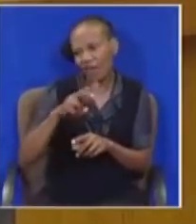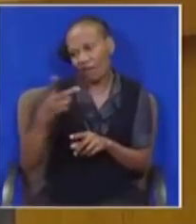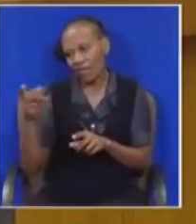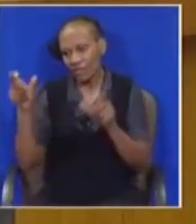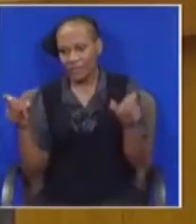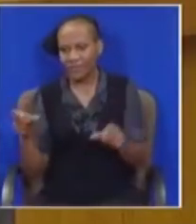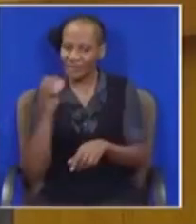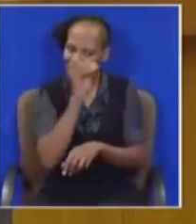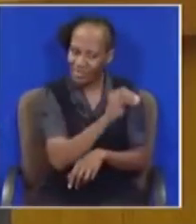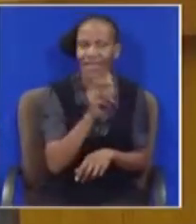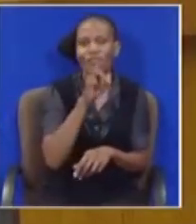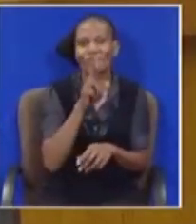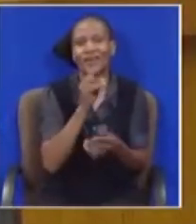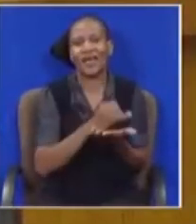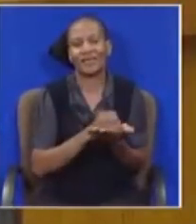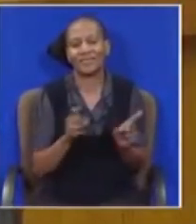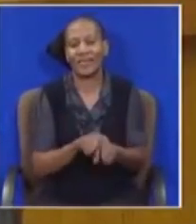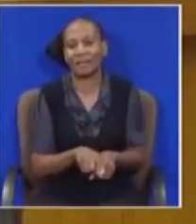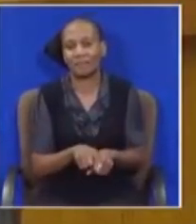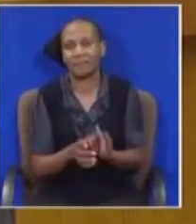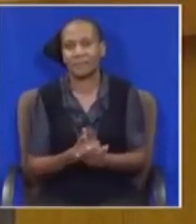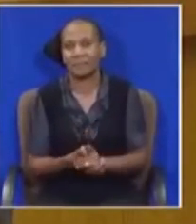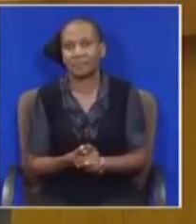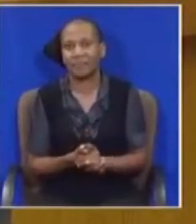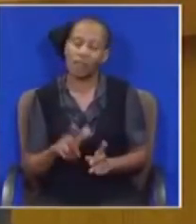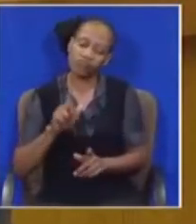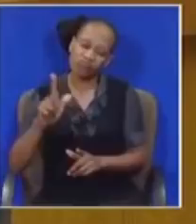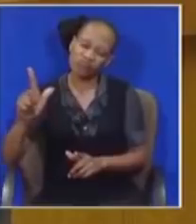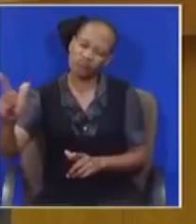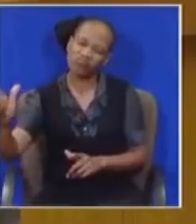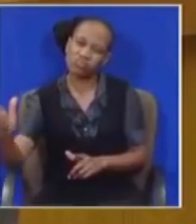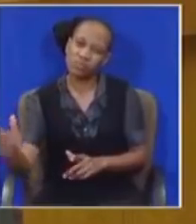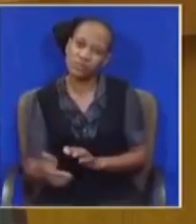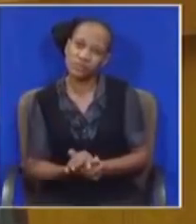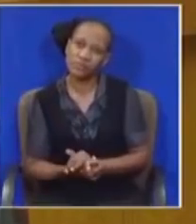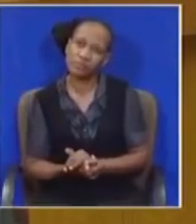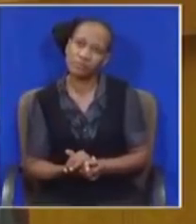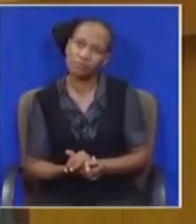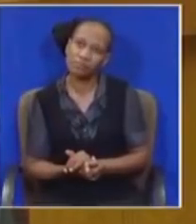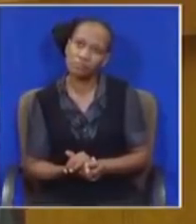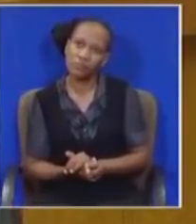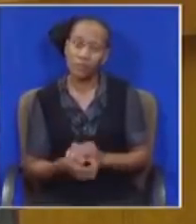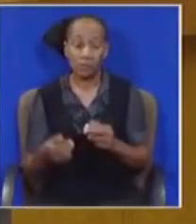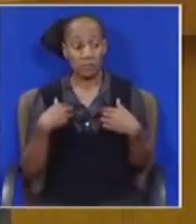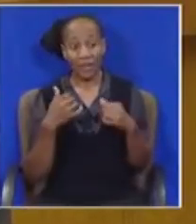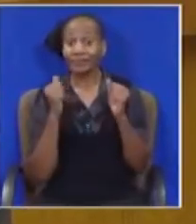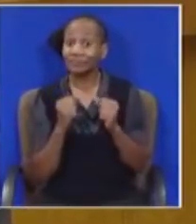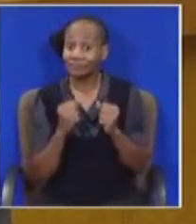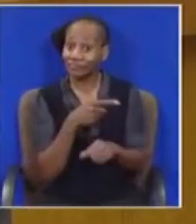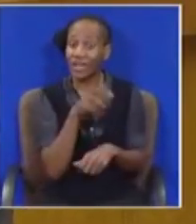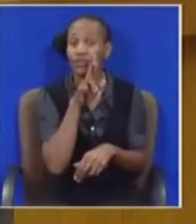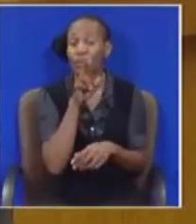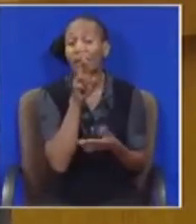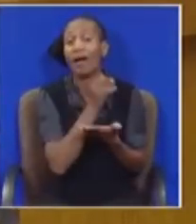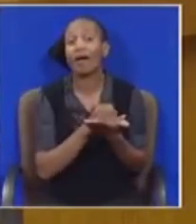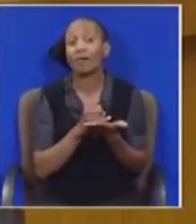doing lifetime on Robben Island. Later on, when I was in Robben Island,